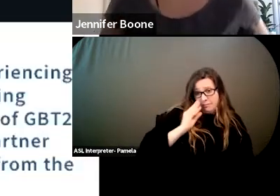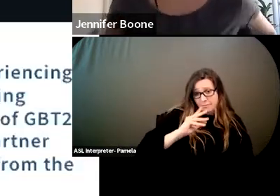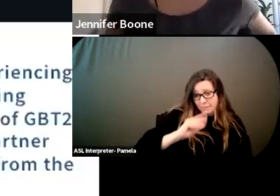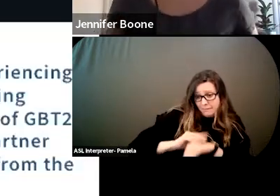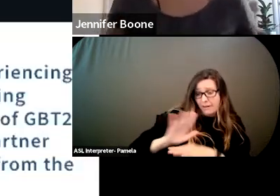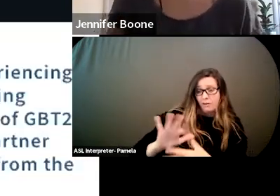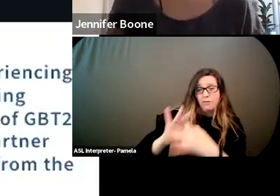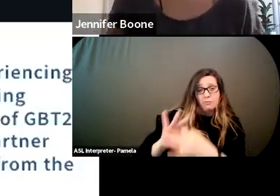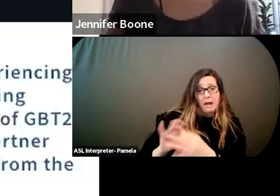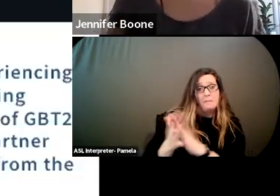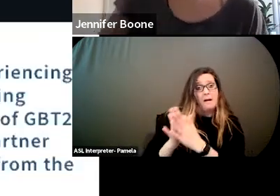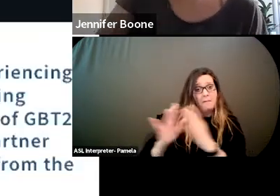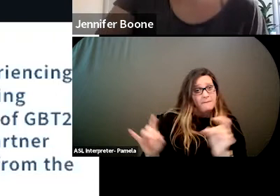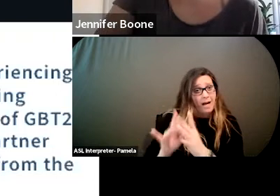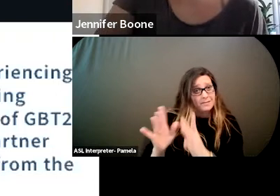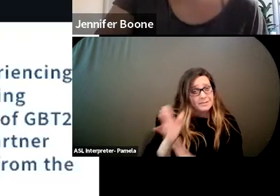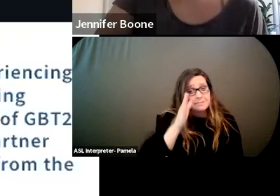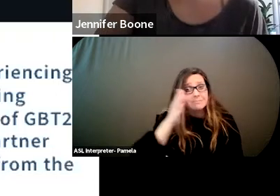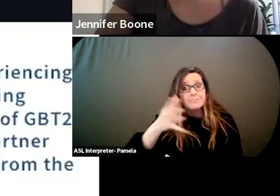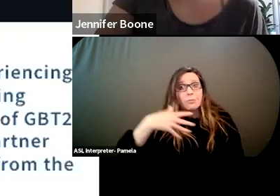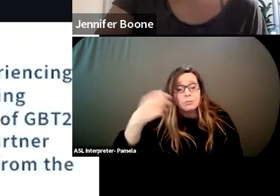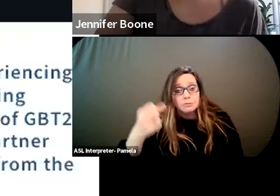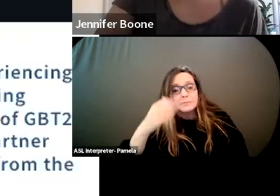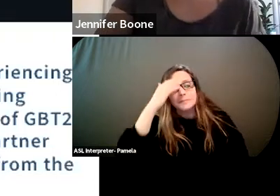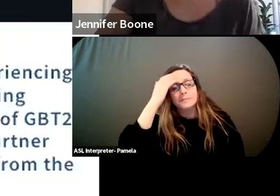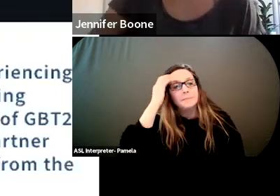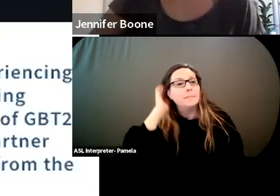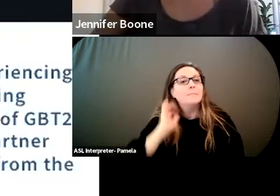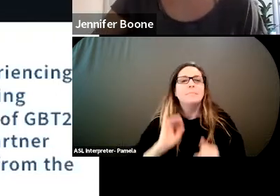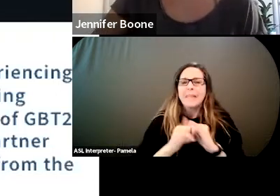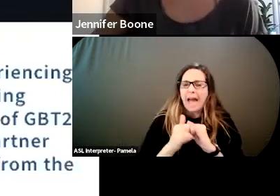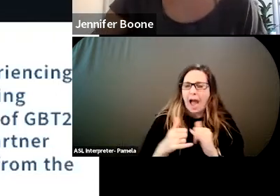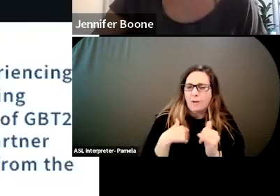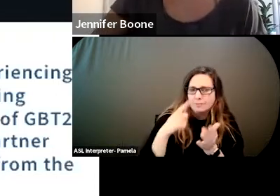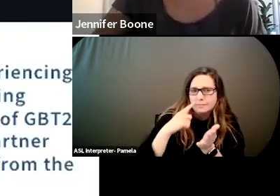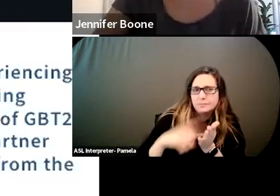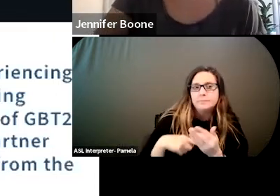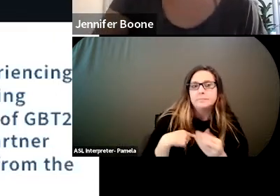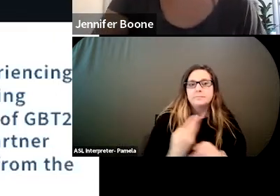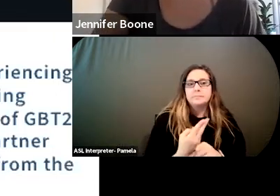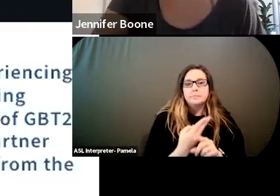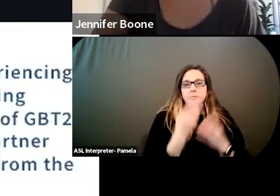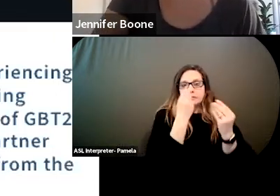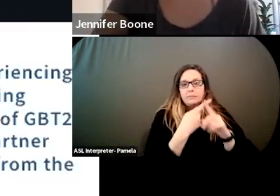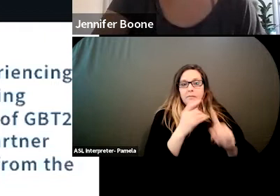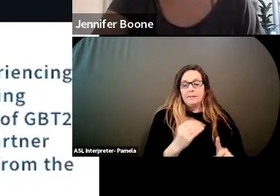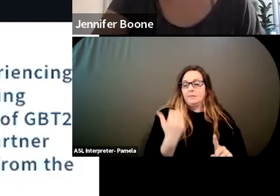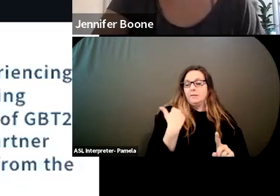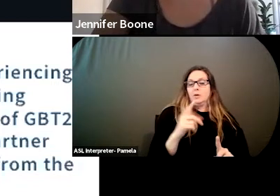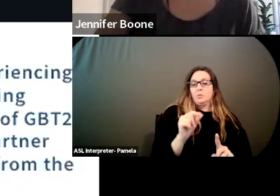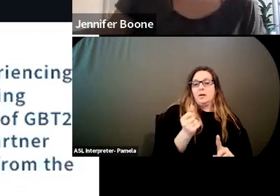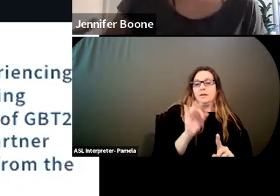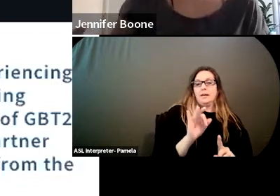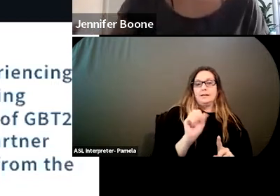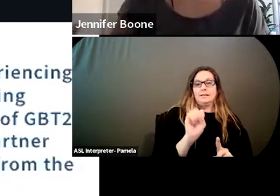So to explore this, I use data from the 2019 Sex Now survey. The Sex Now